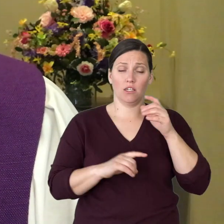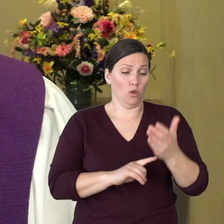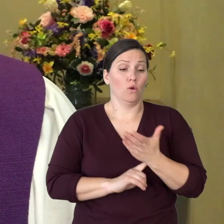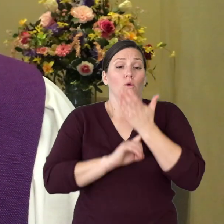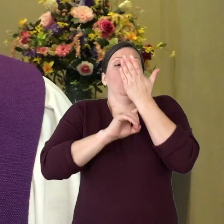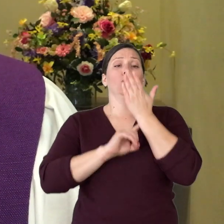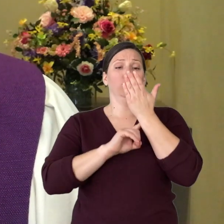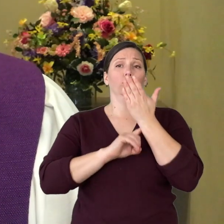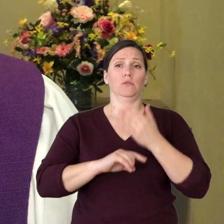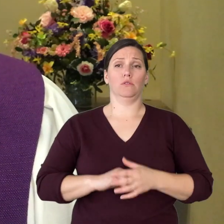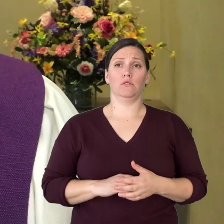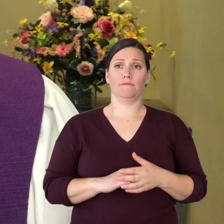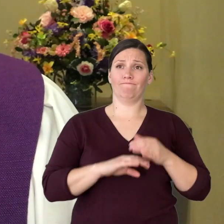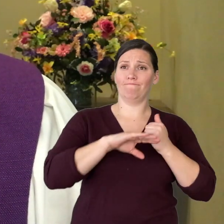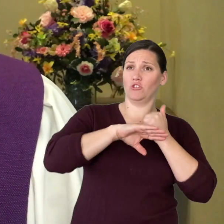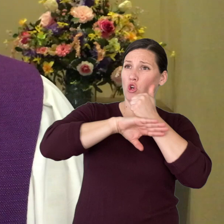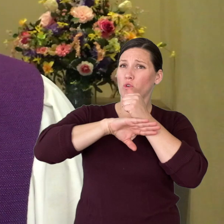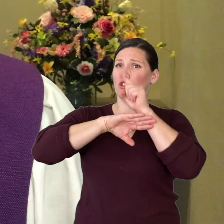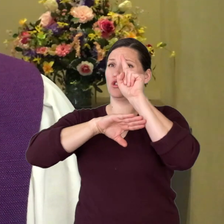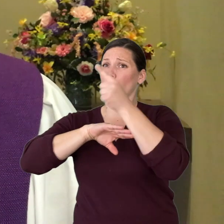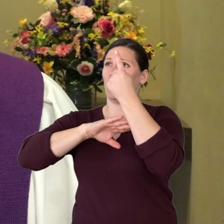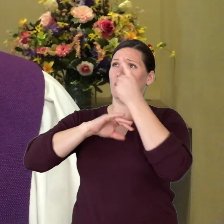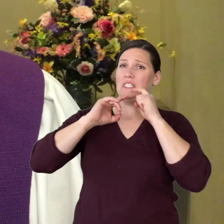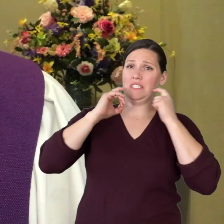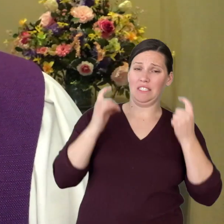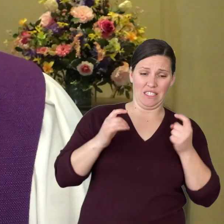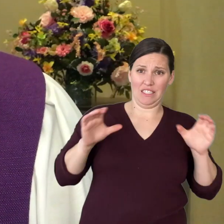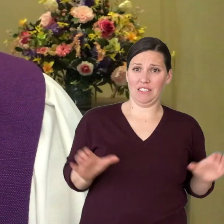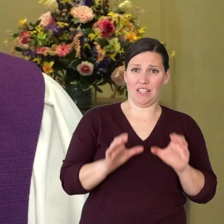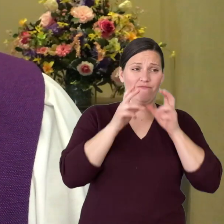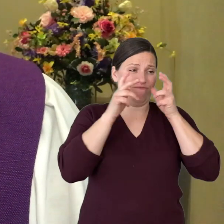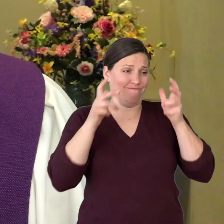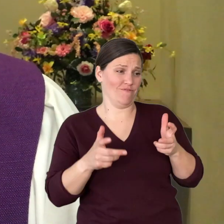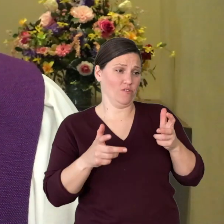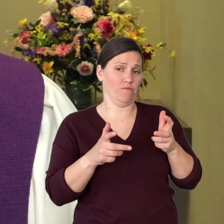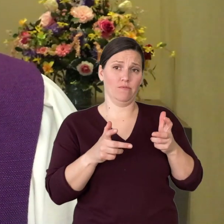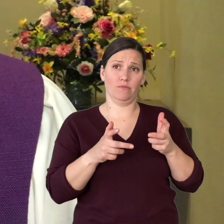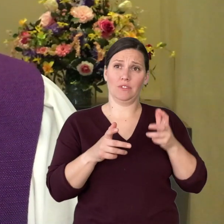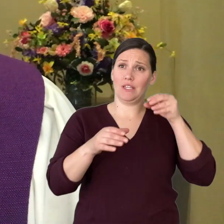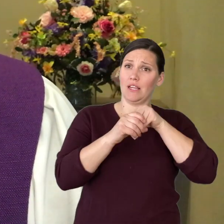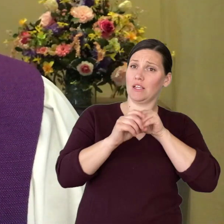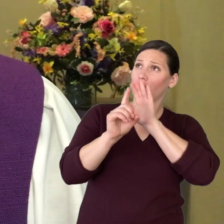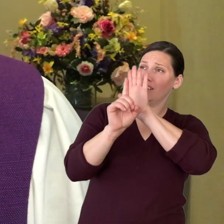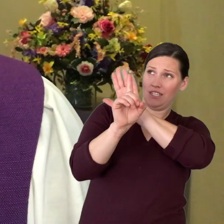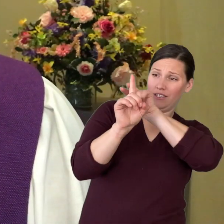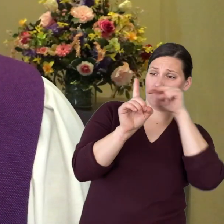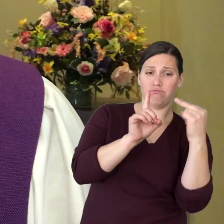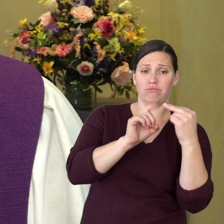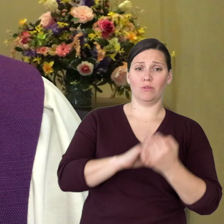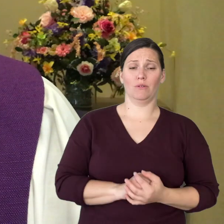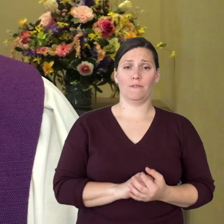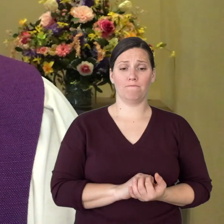me. Against you and you only have I sinned and done what is evil in your sight."